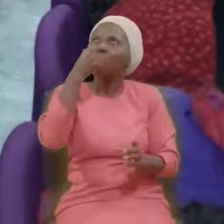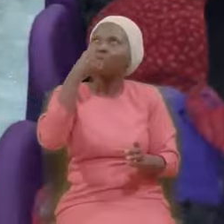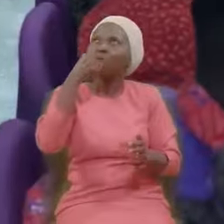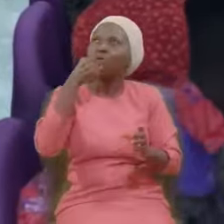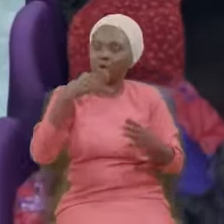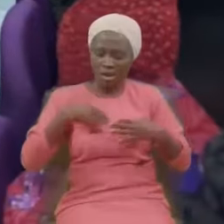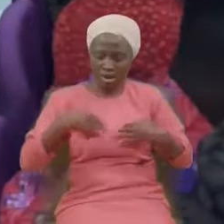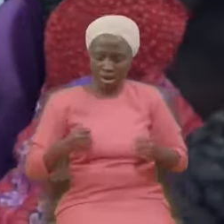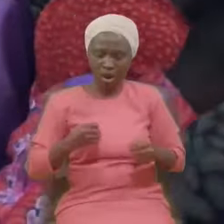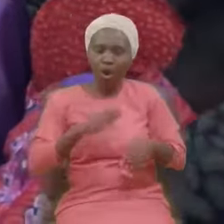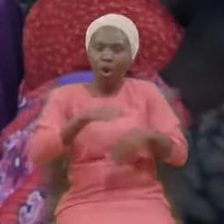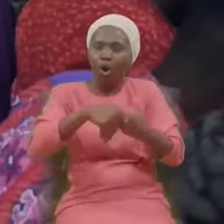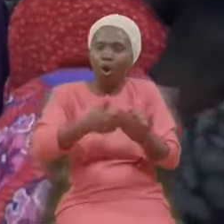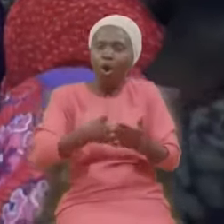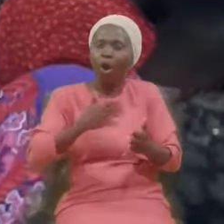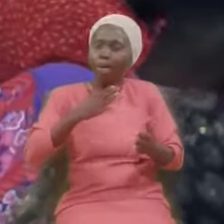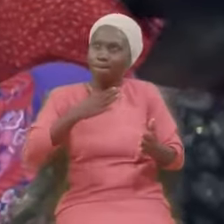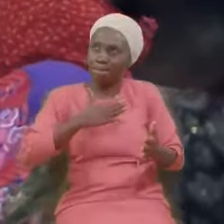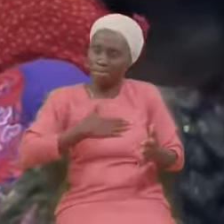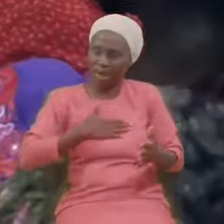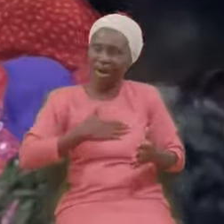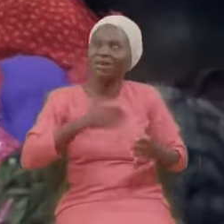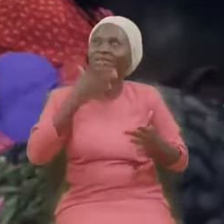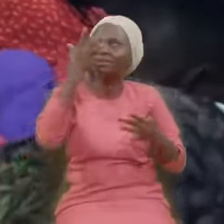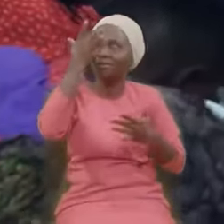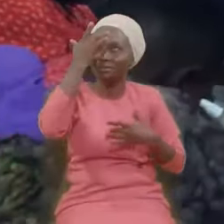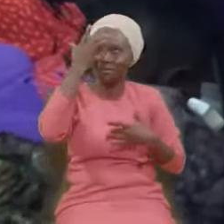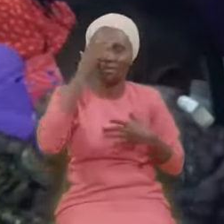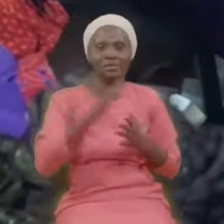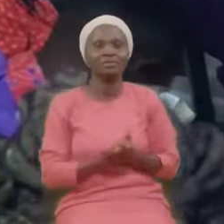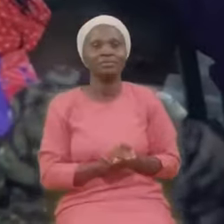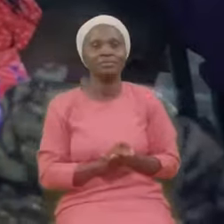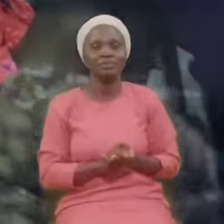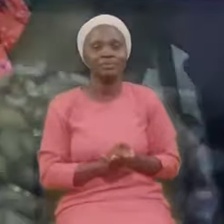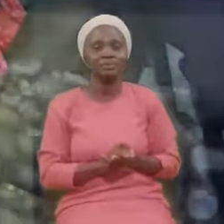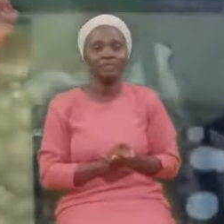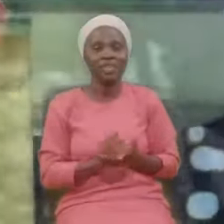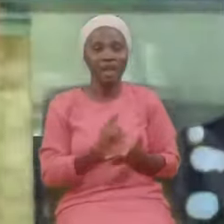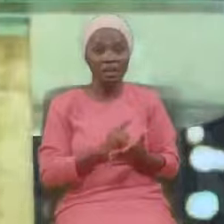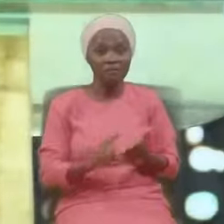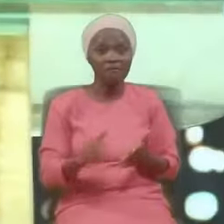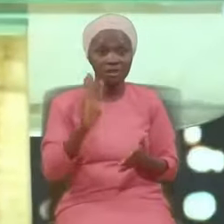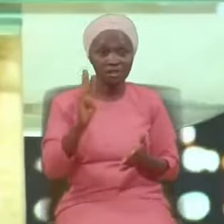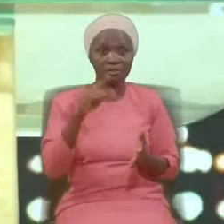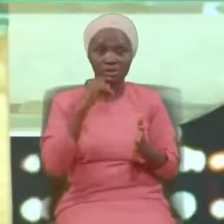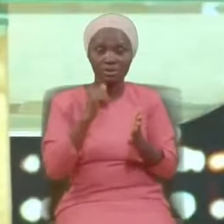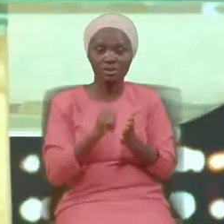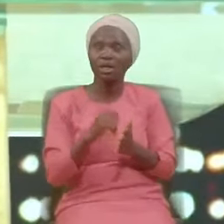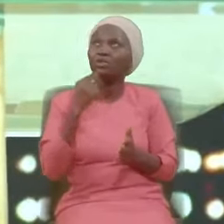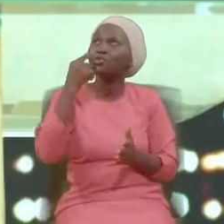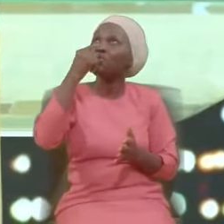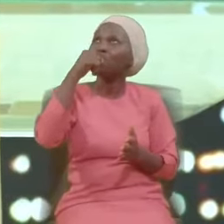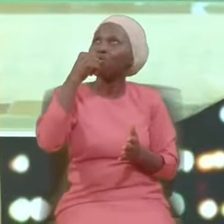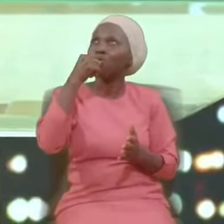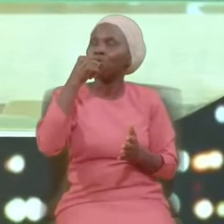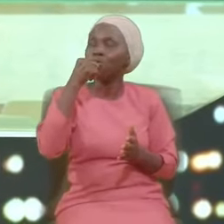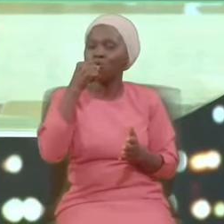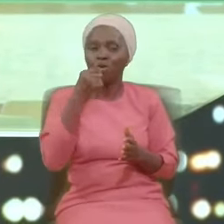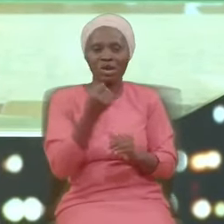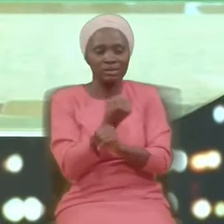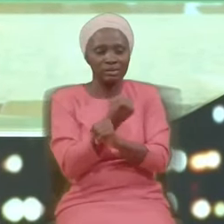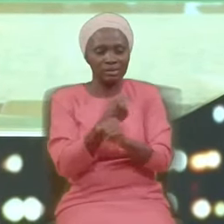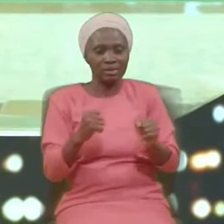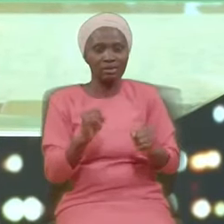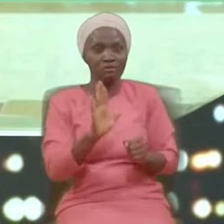heals? All my diseases. Look at verse 4. Who redeemest thy life from